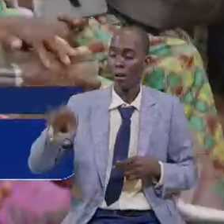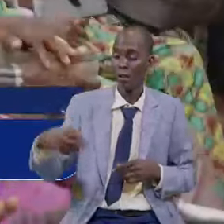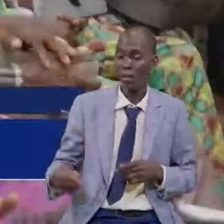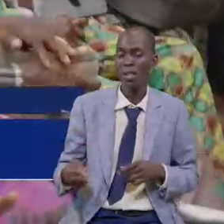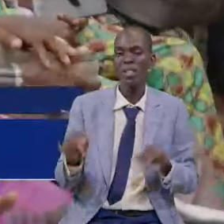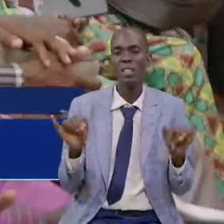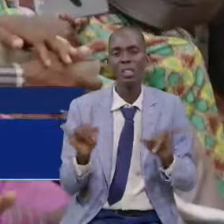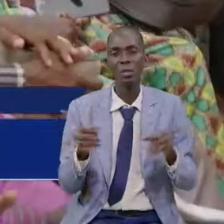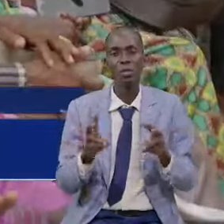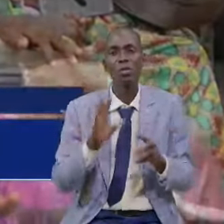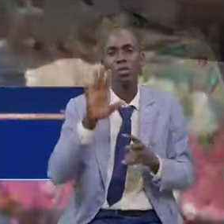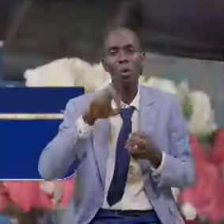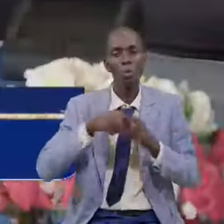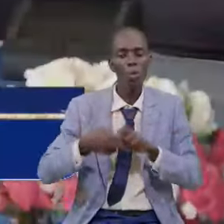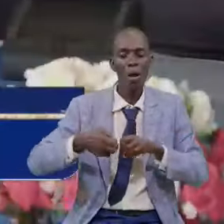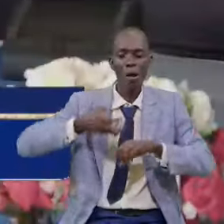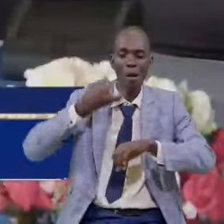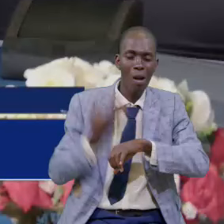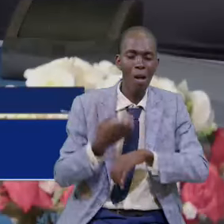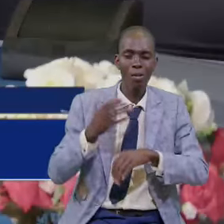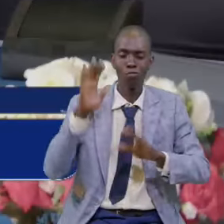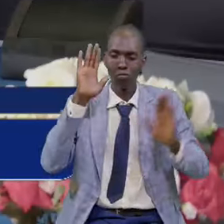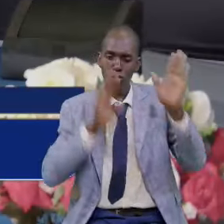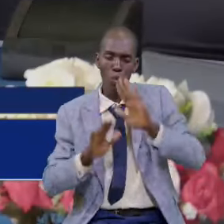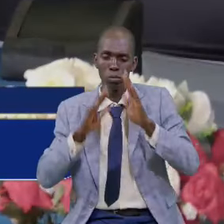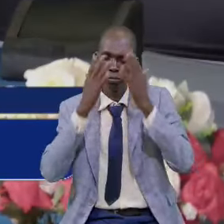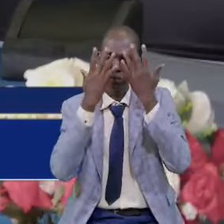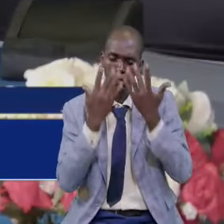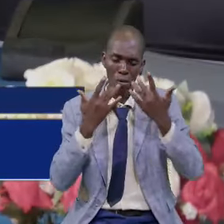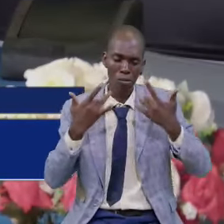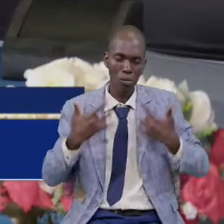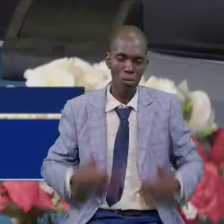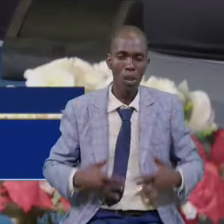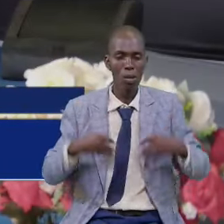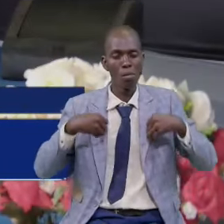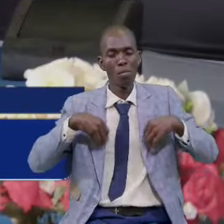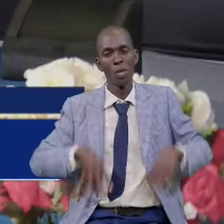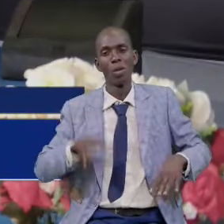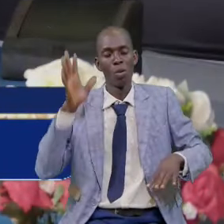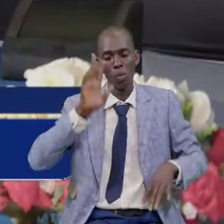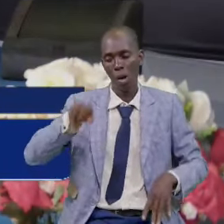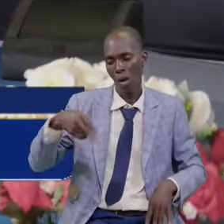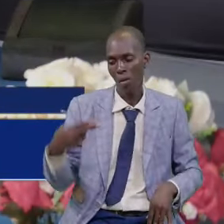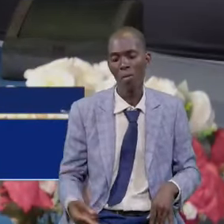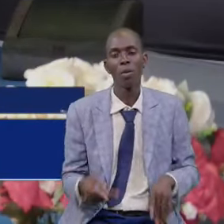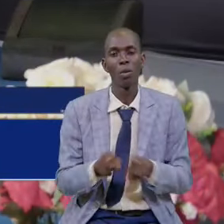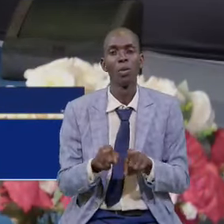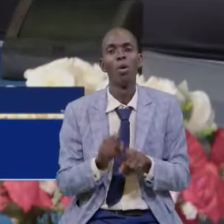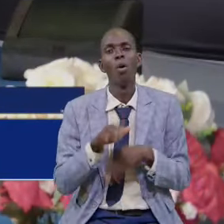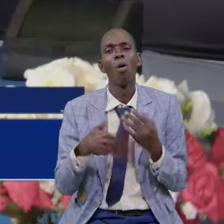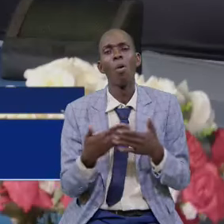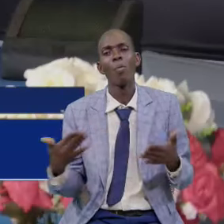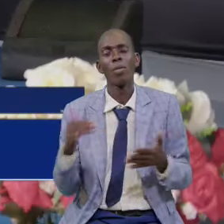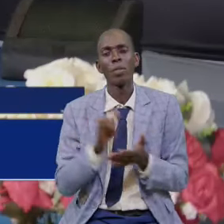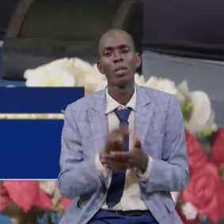down. All those things that you are afraid of, that you say, I cannot,